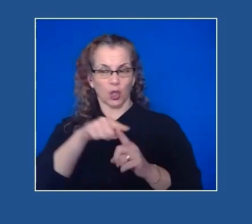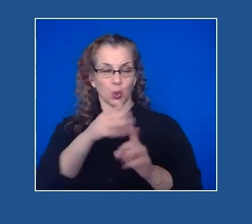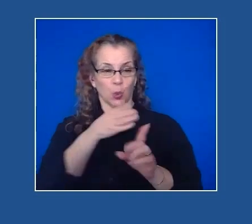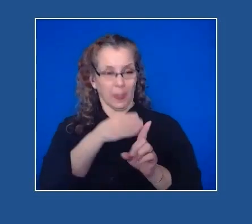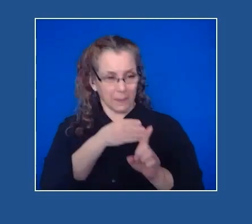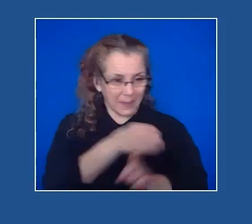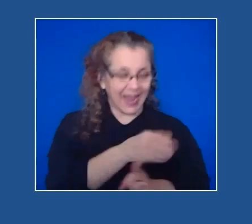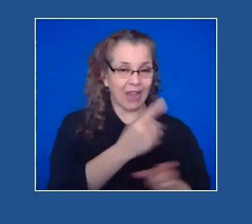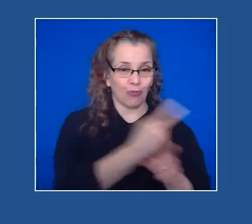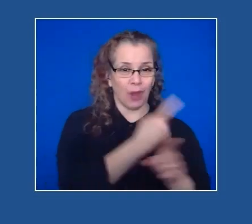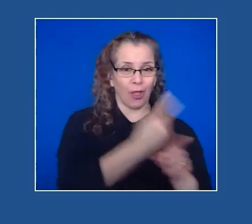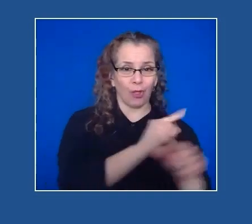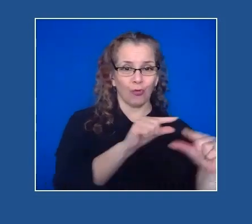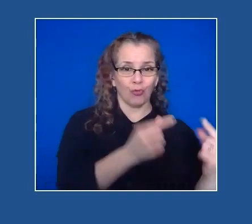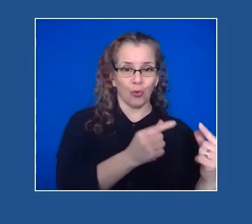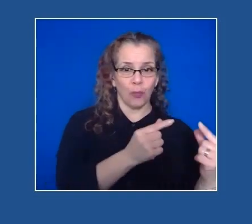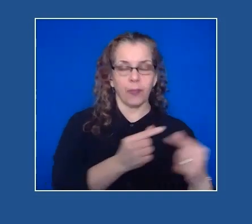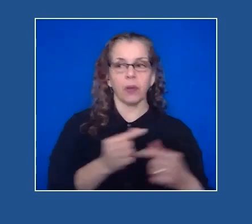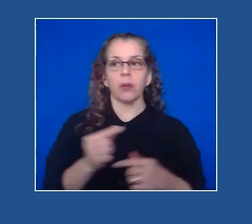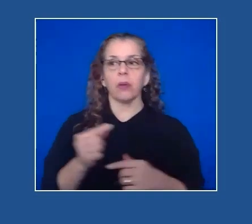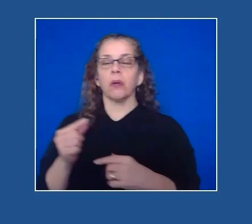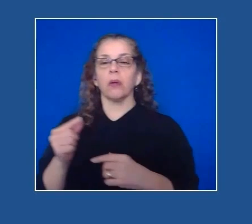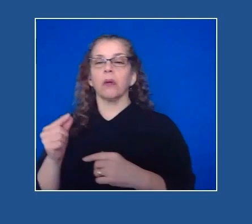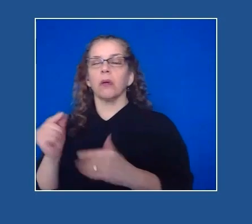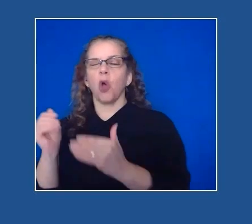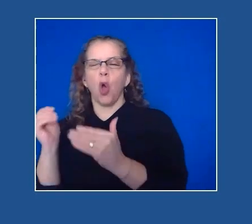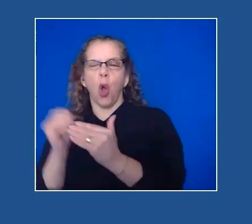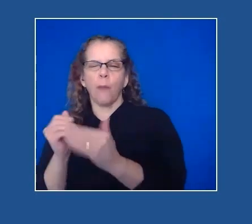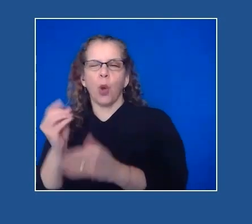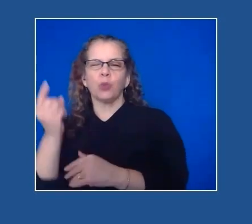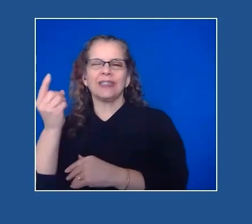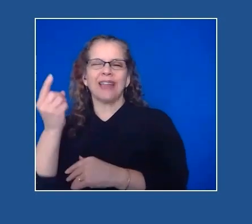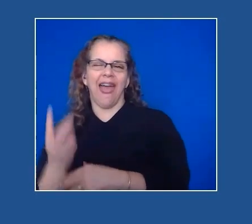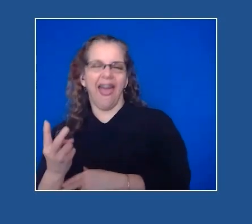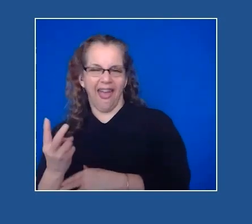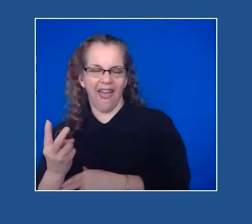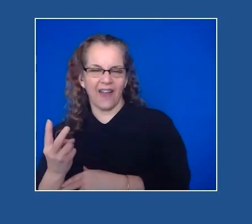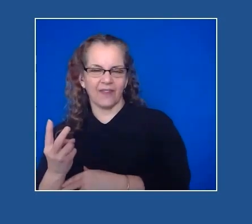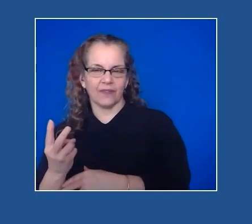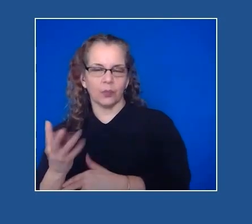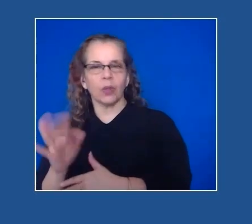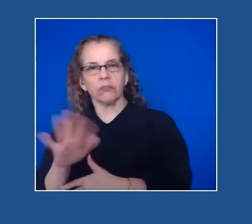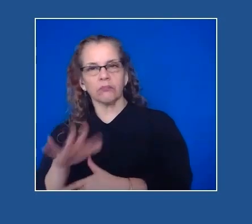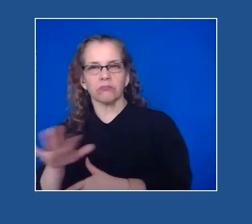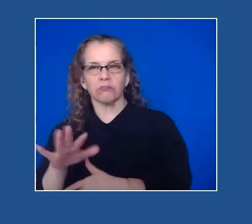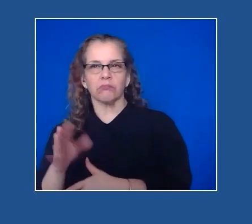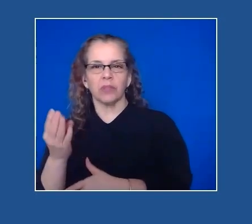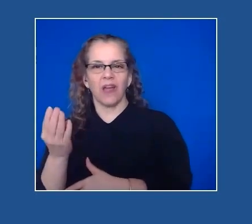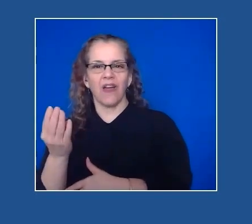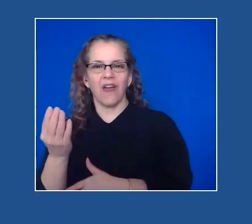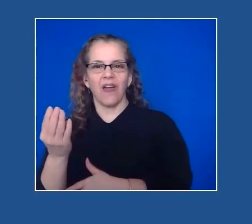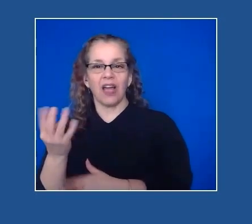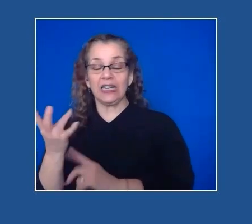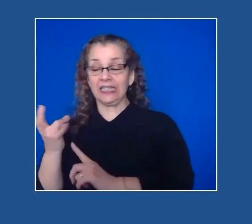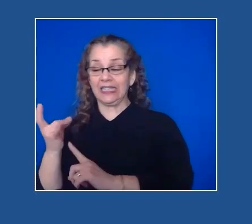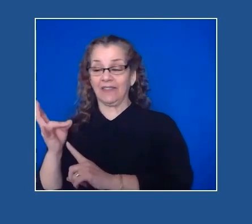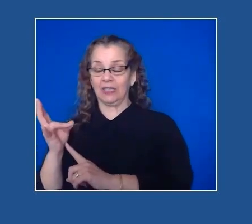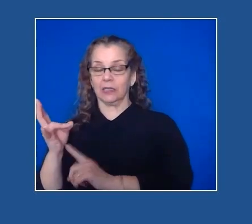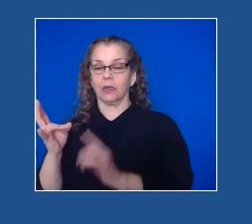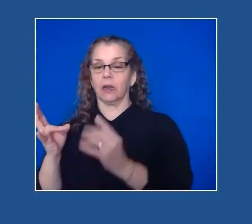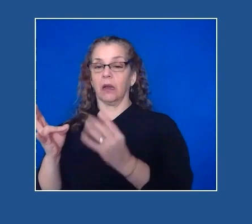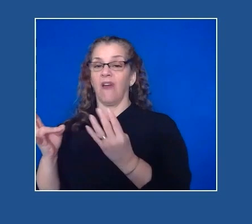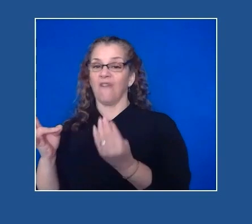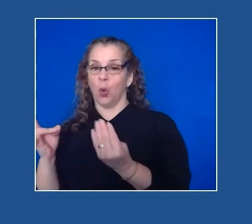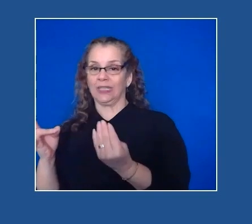of those veterans, including 14 or so, and so 14 of those 17 were veterans who had initially declined